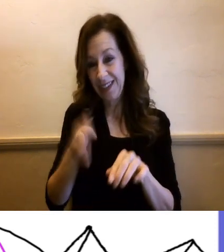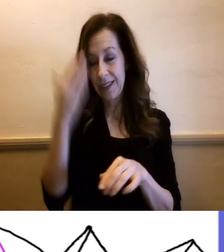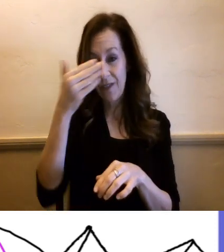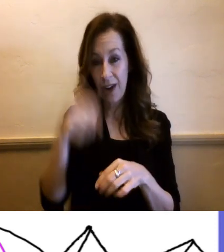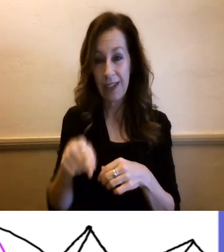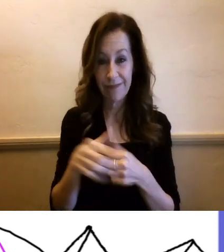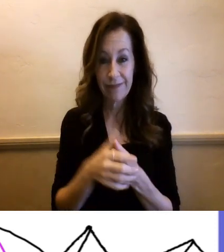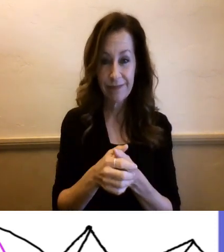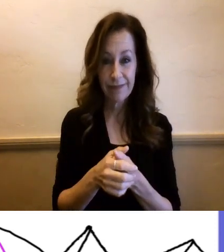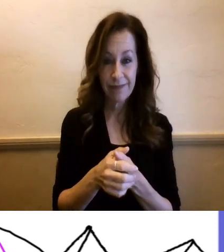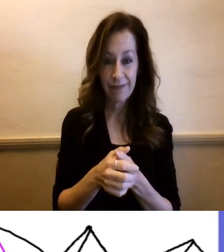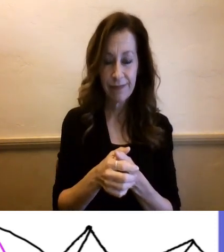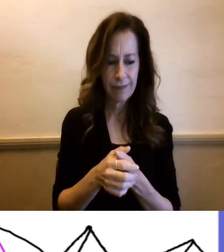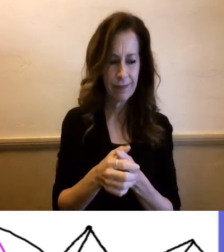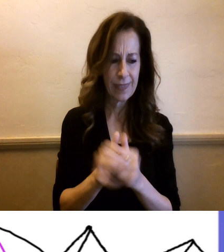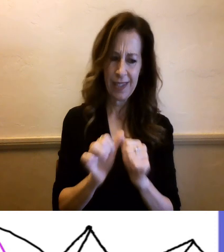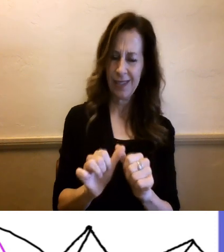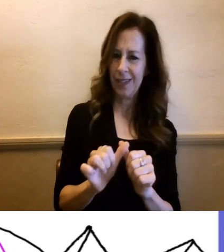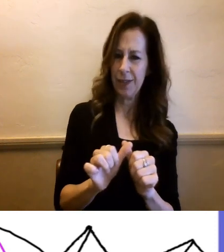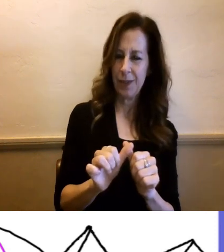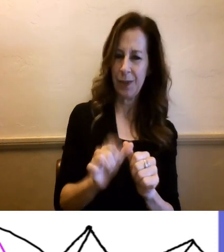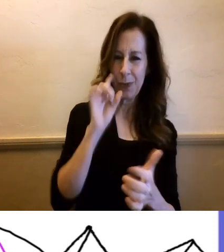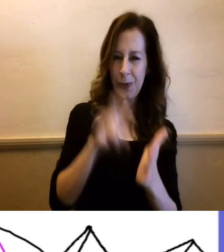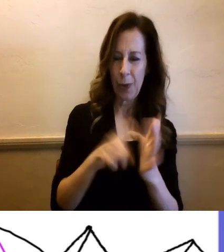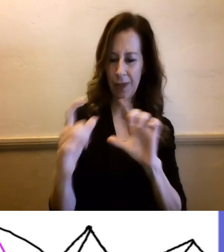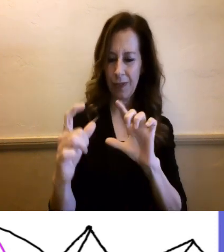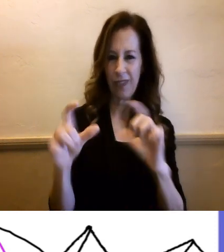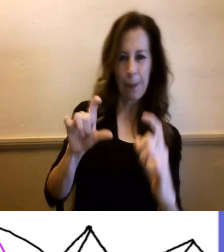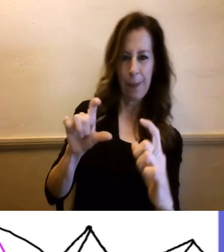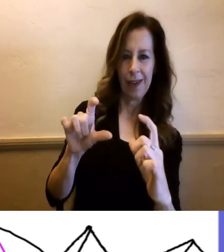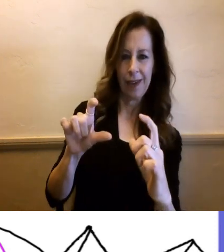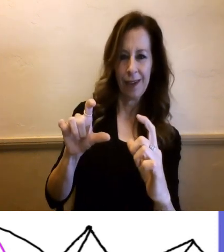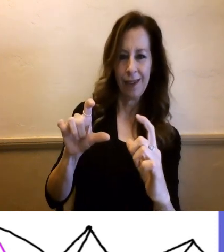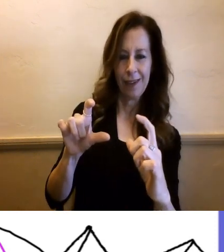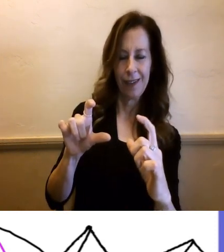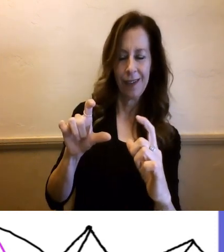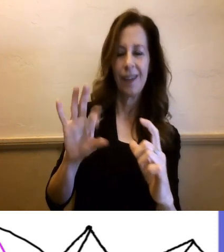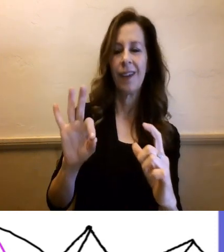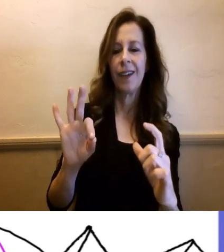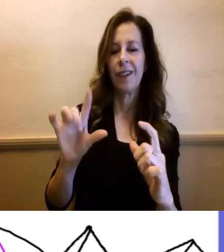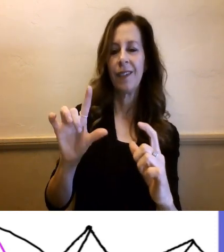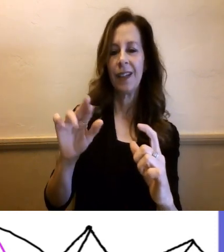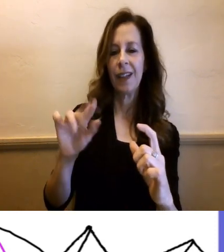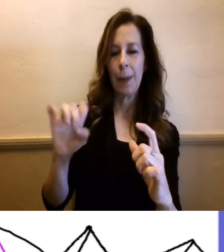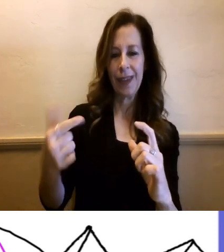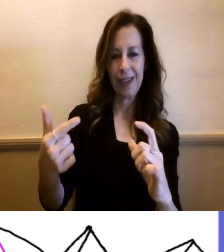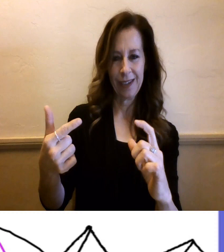one to be the front? So if you still haven't seen the flipping, this is what's happening